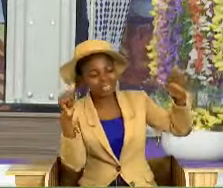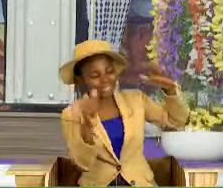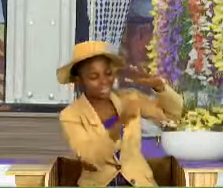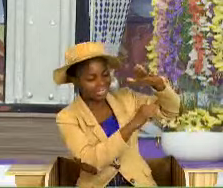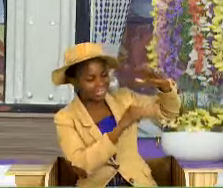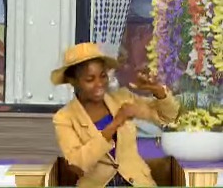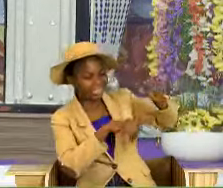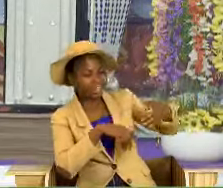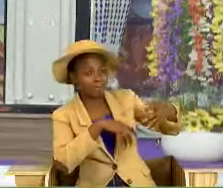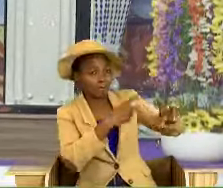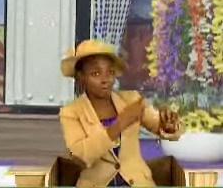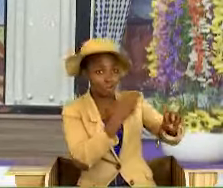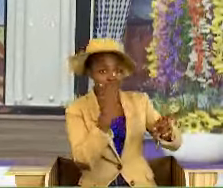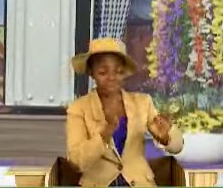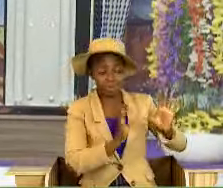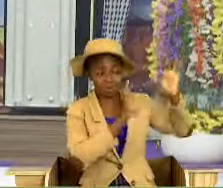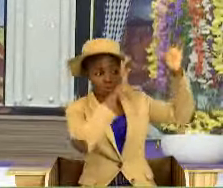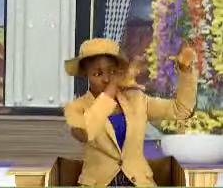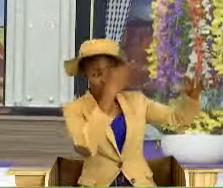of Galilee